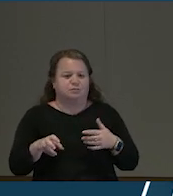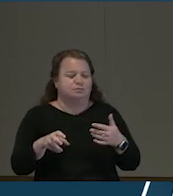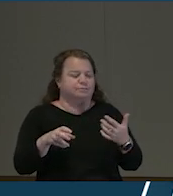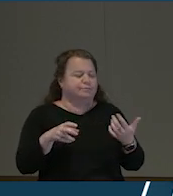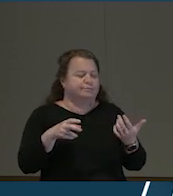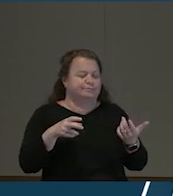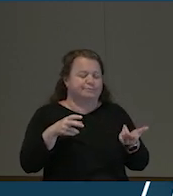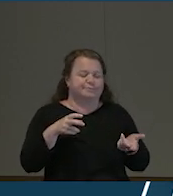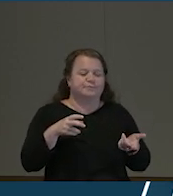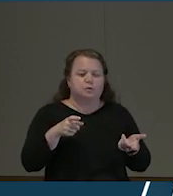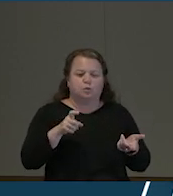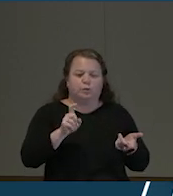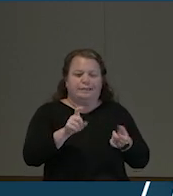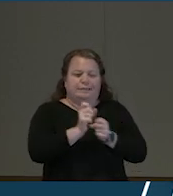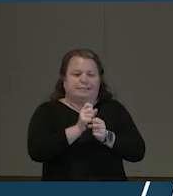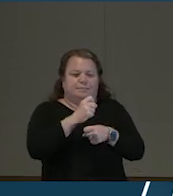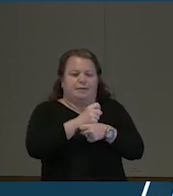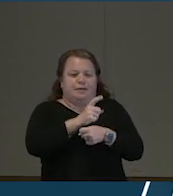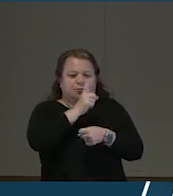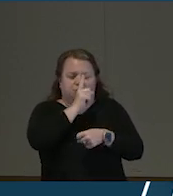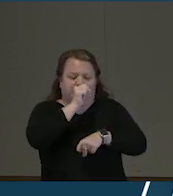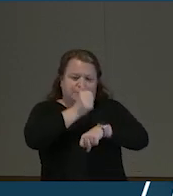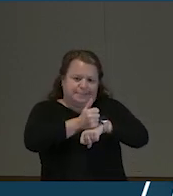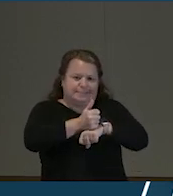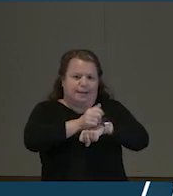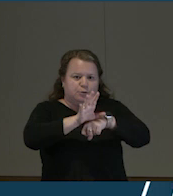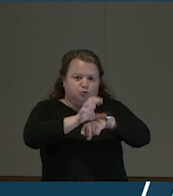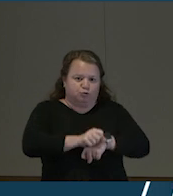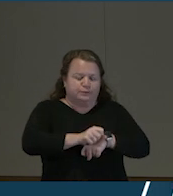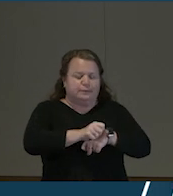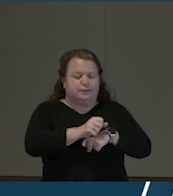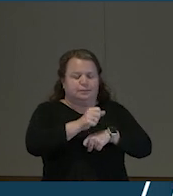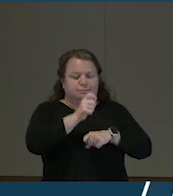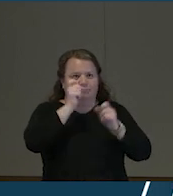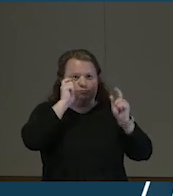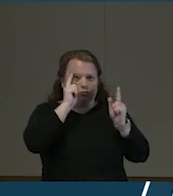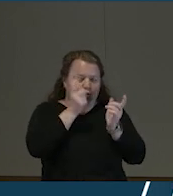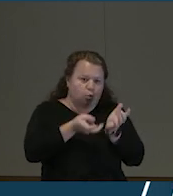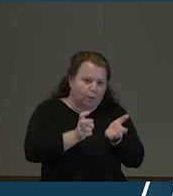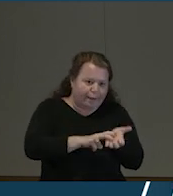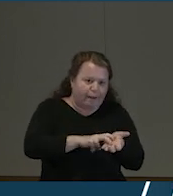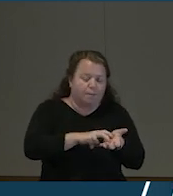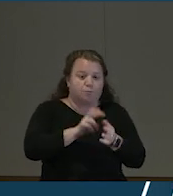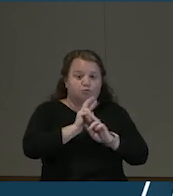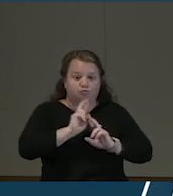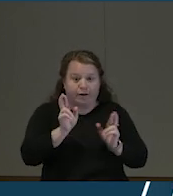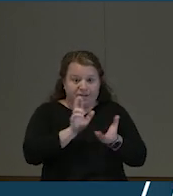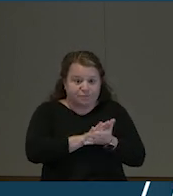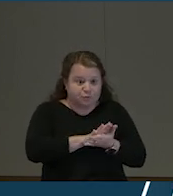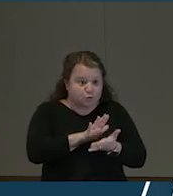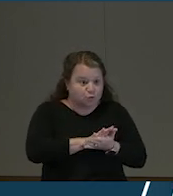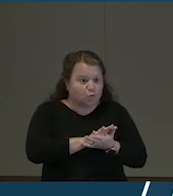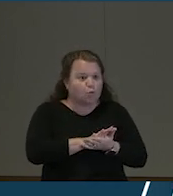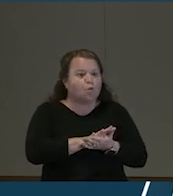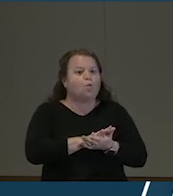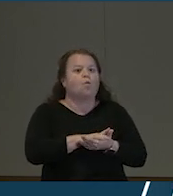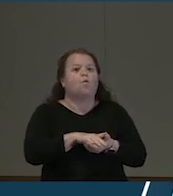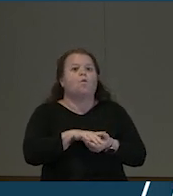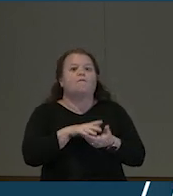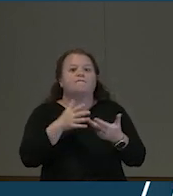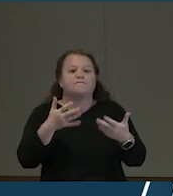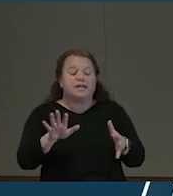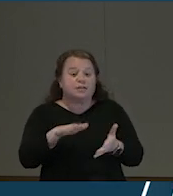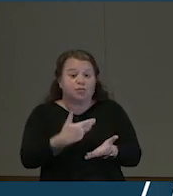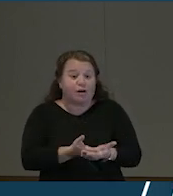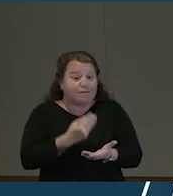So we need to make sure that we're establishing those routines. When they get up, when they get ready for school, when they get home from school,